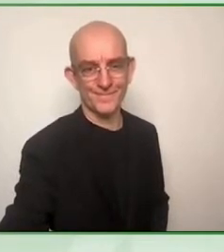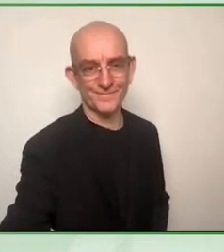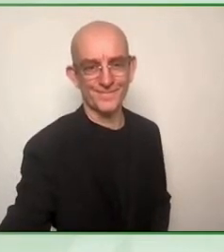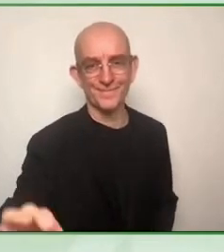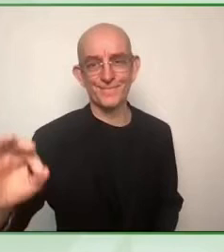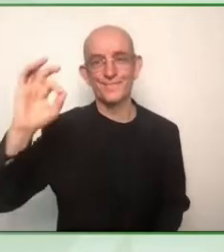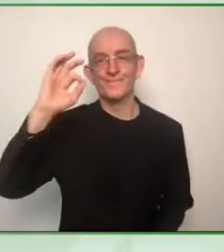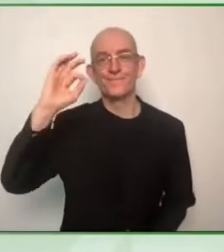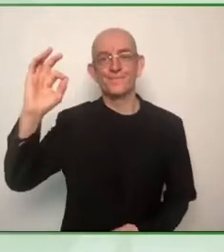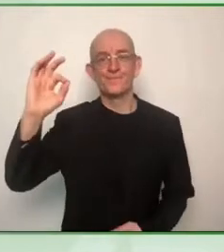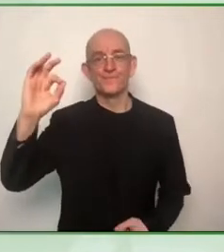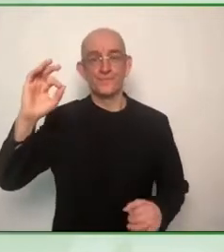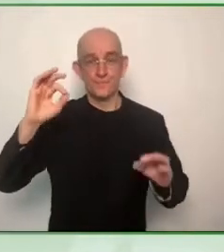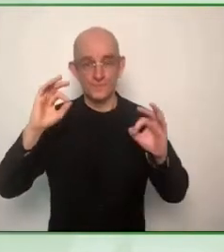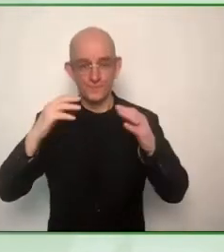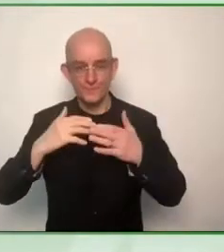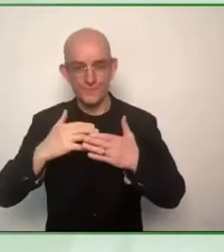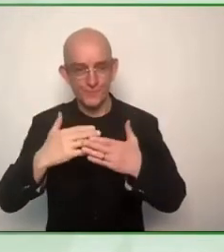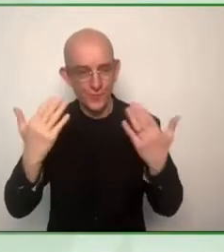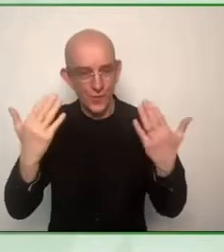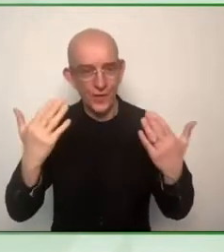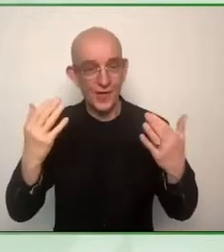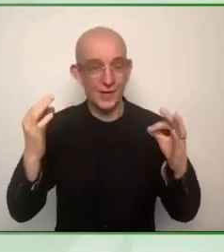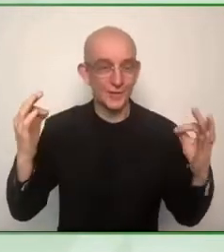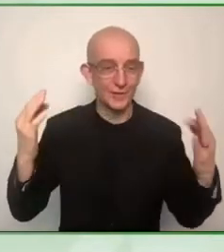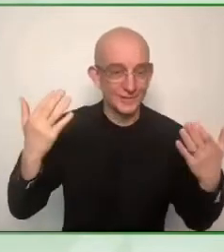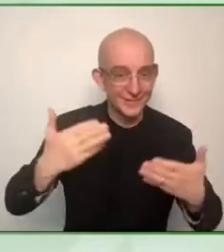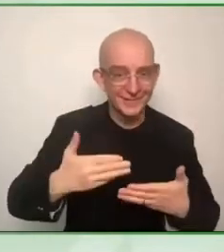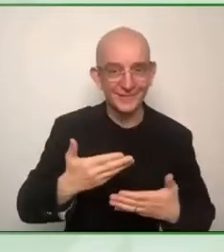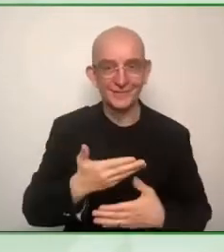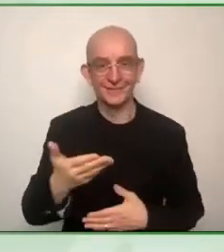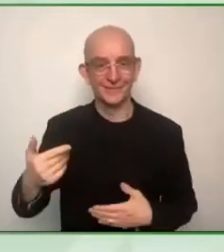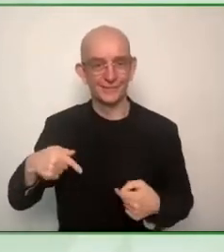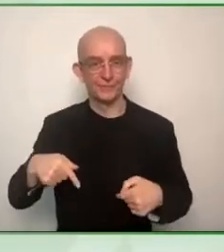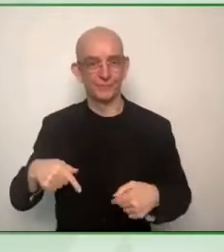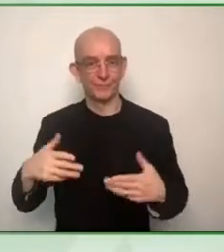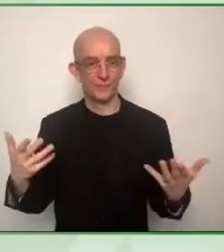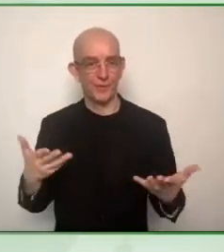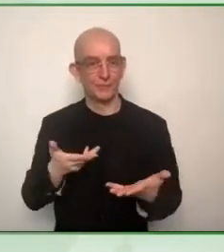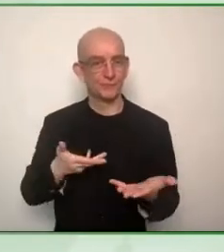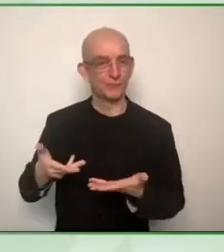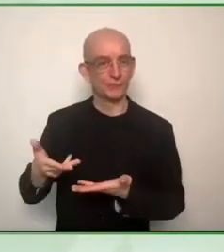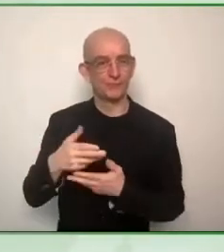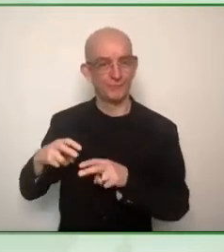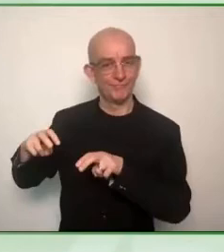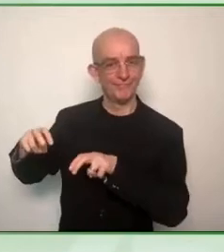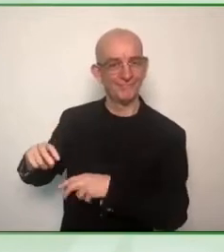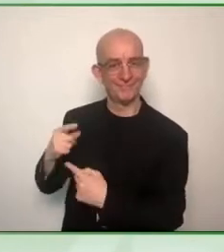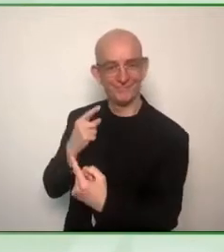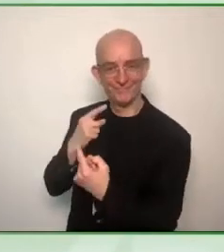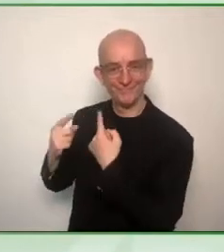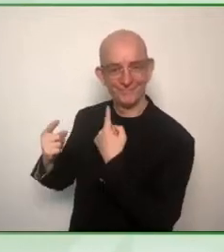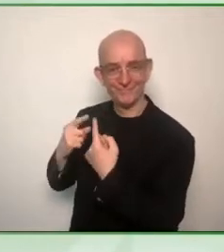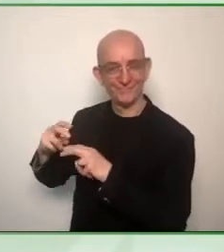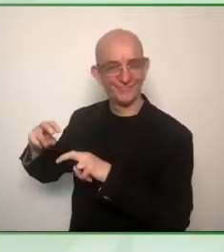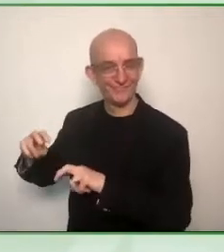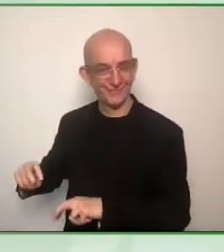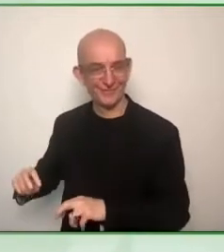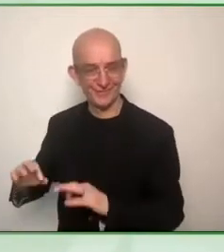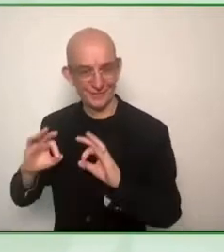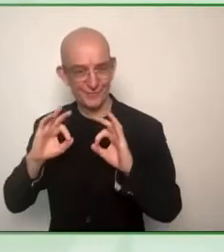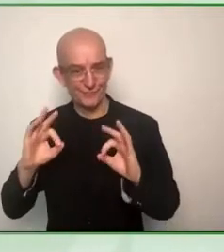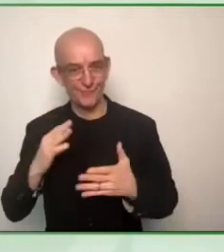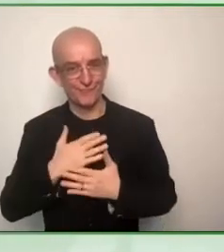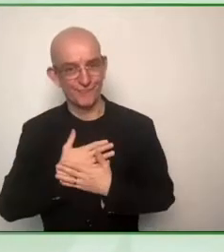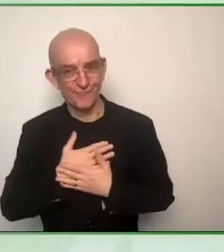Africa. Nick, good afternoon to you. How are you? Hi, Wolfie. Good, thanks yourself. Yeah, not too bad. Thanks,